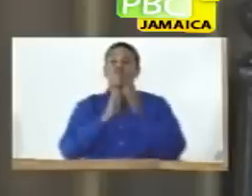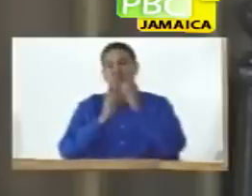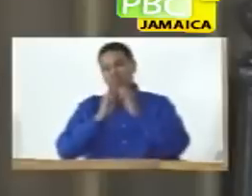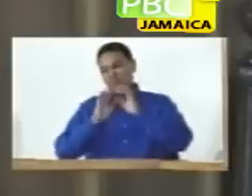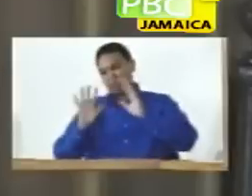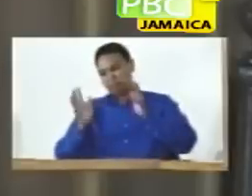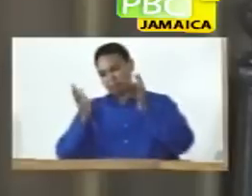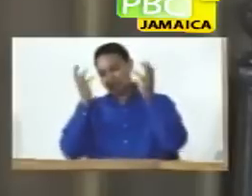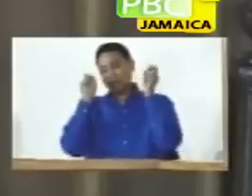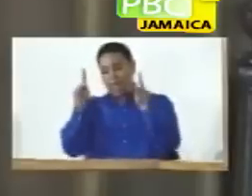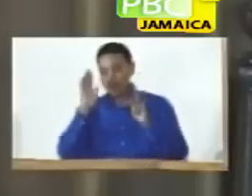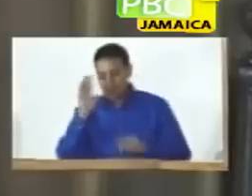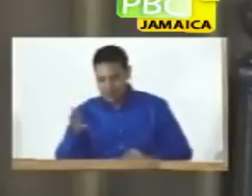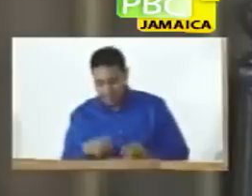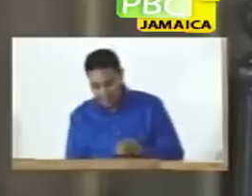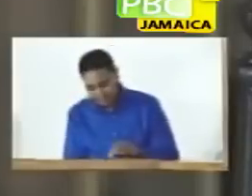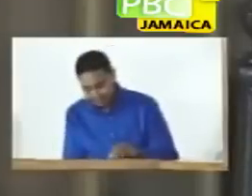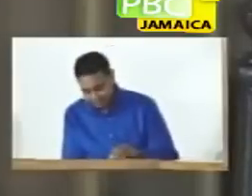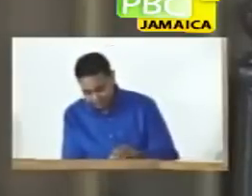renovated.